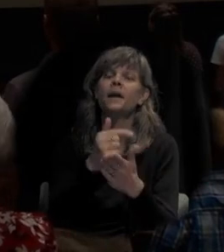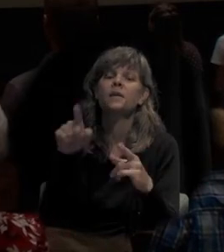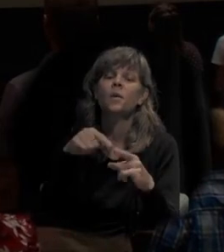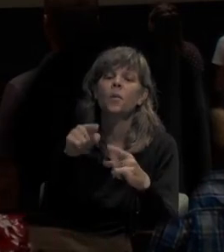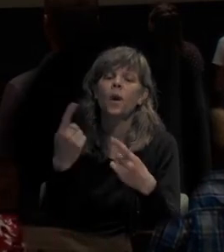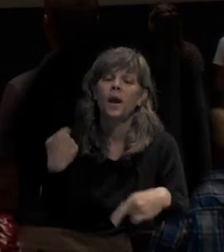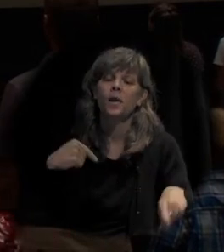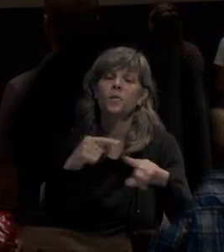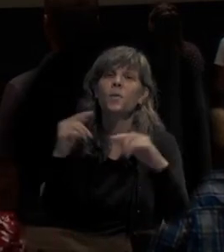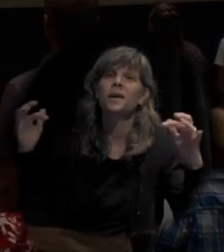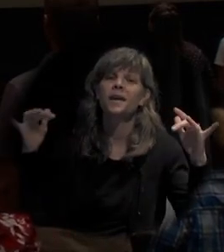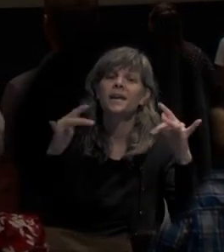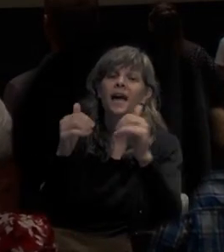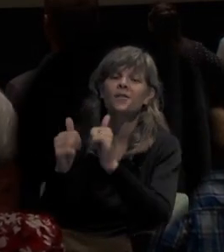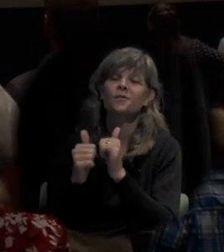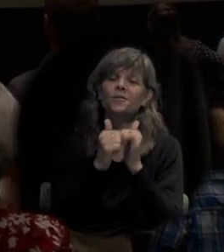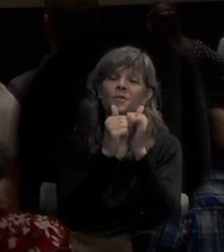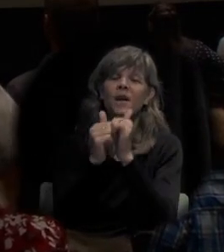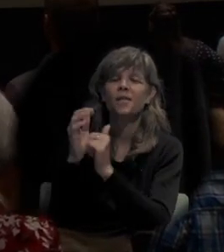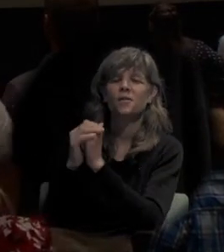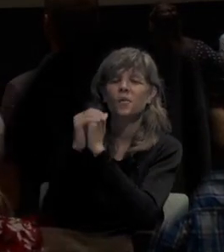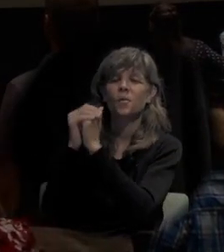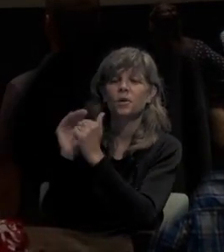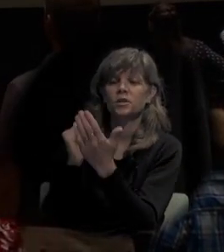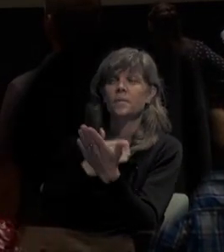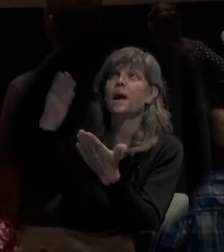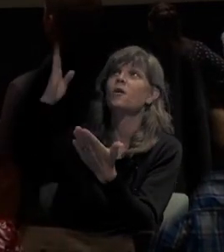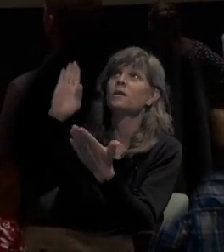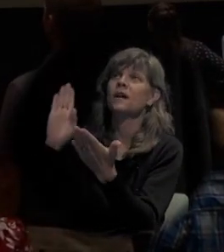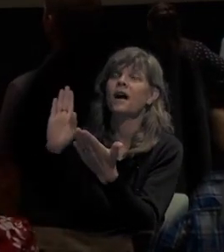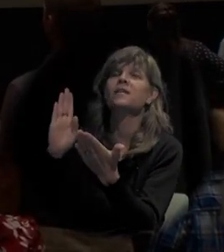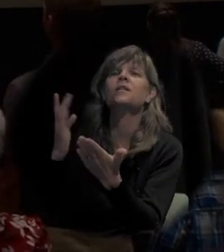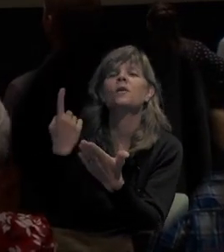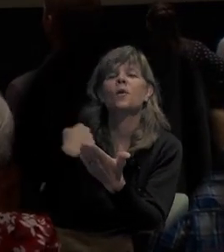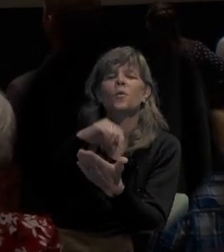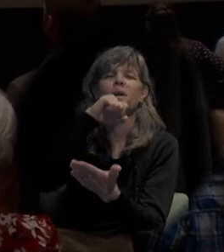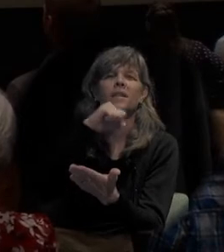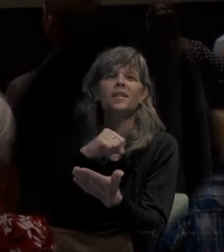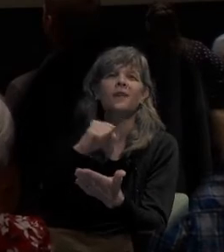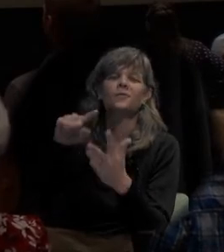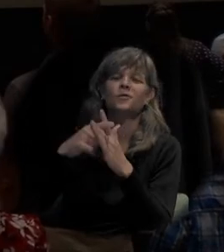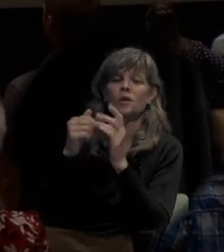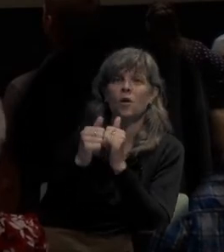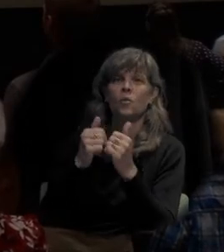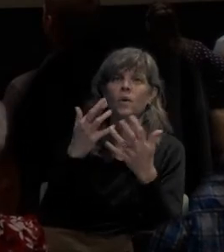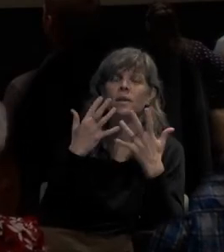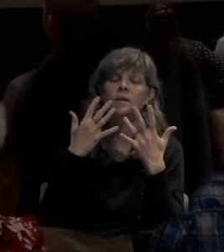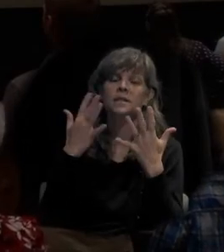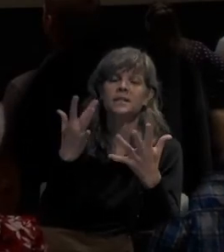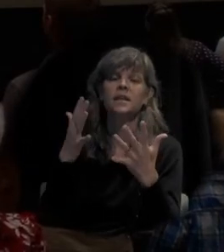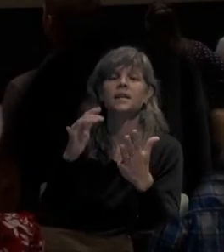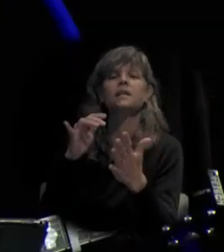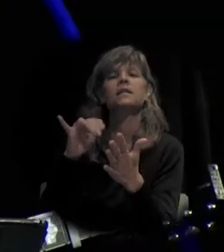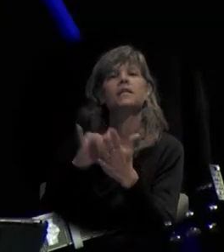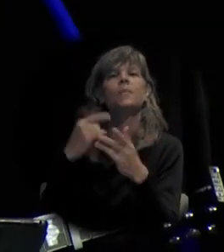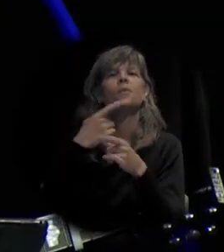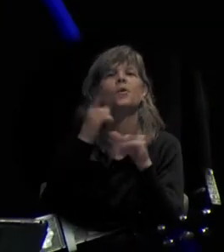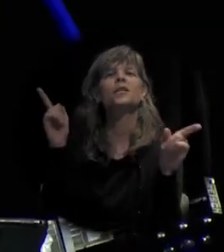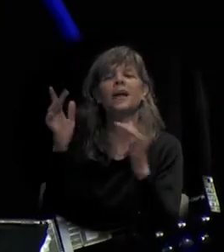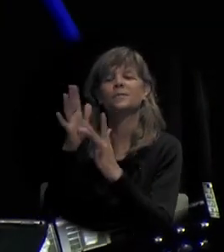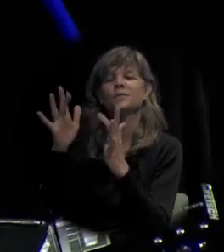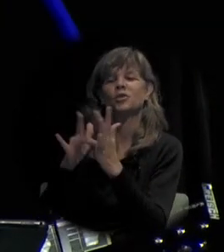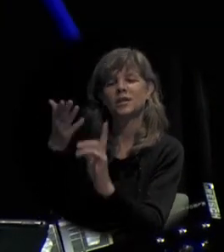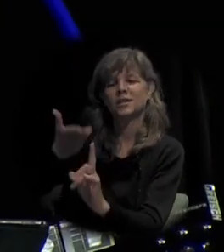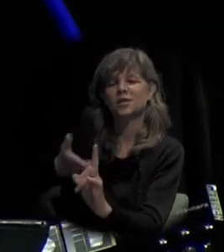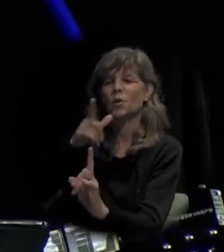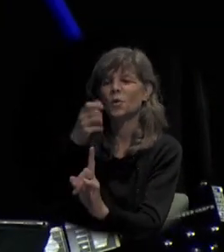gather together to worship our God. We love to begin with songs that proclaim who Jesus is and the work he's